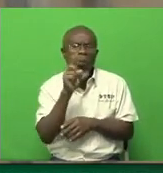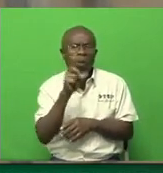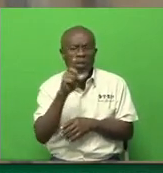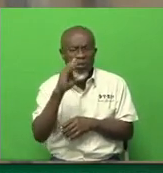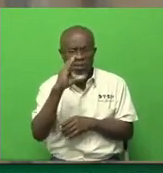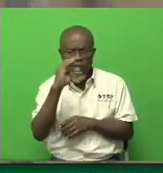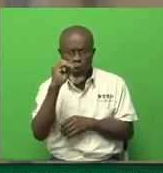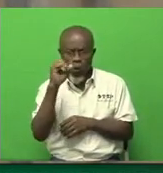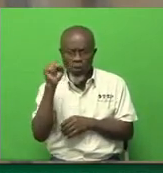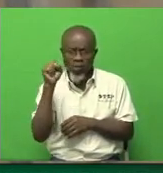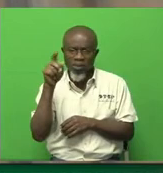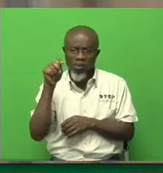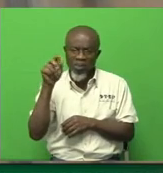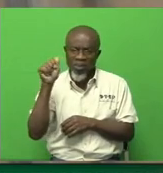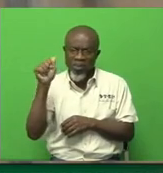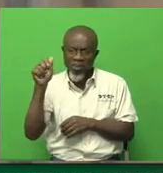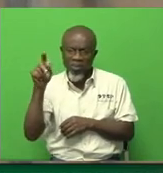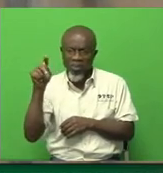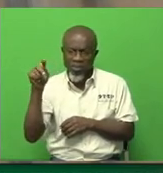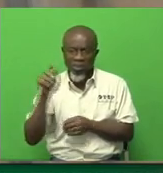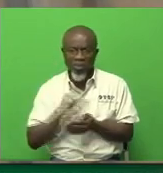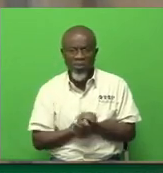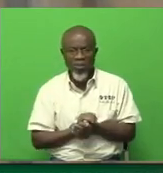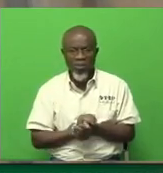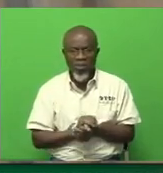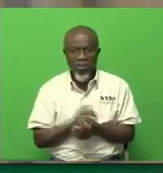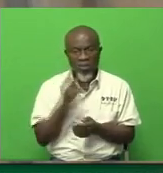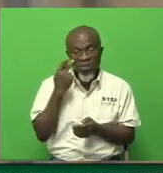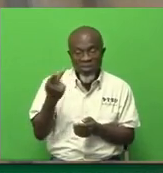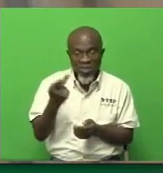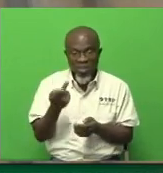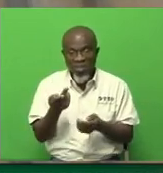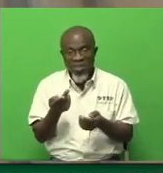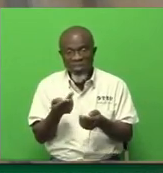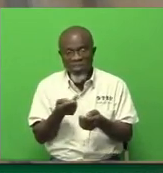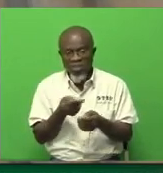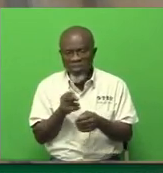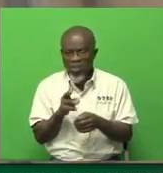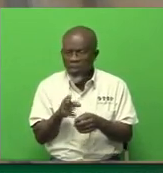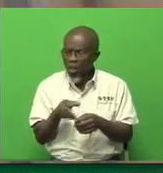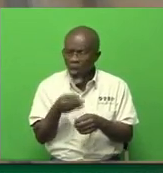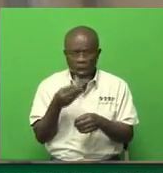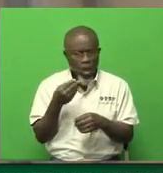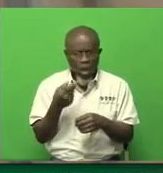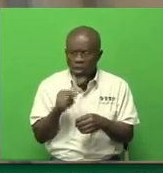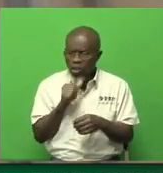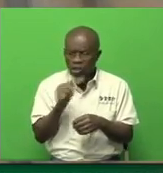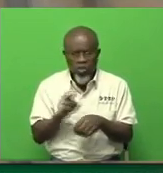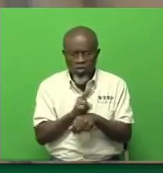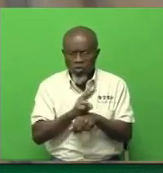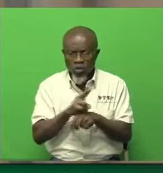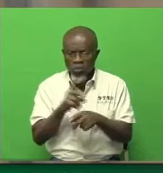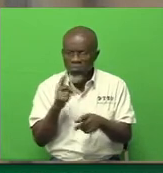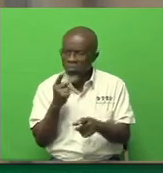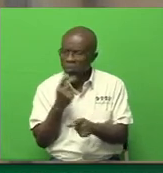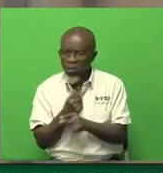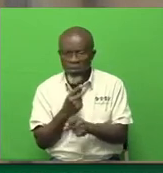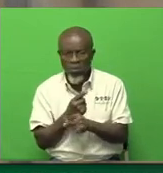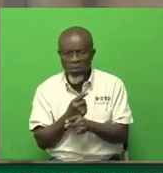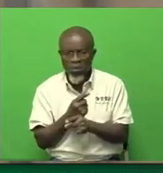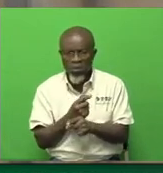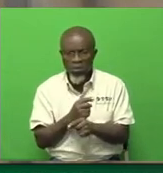gate in some in some years it was a misuse there were students registering for courses and just dropping out